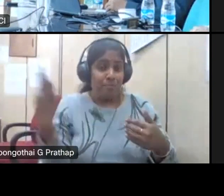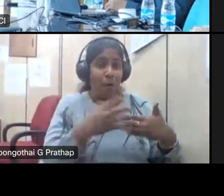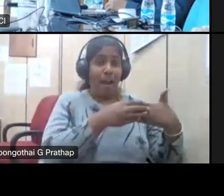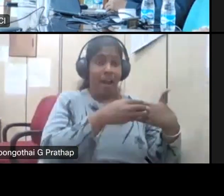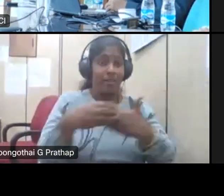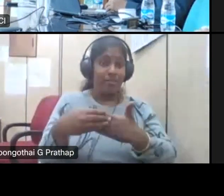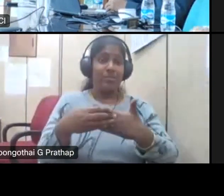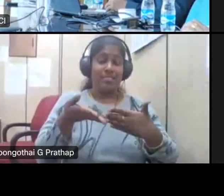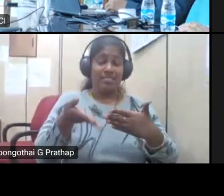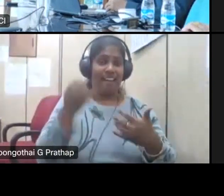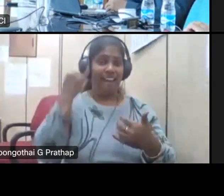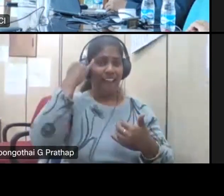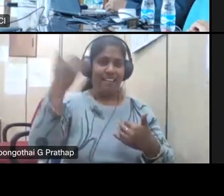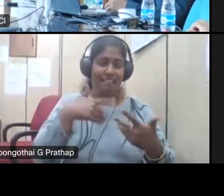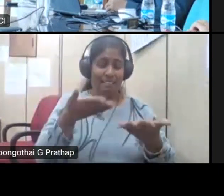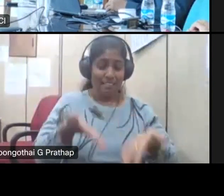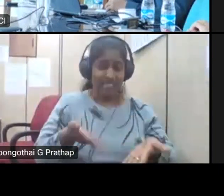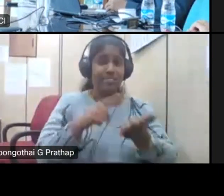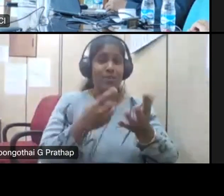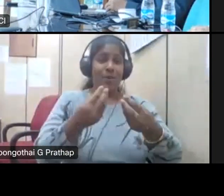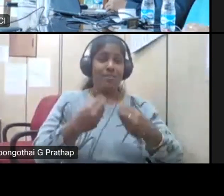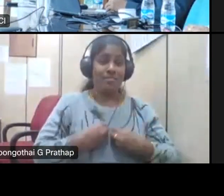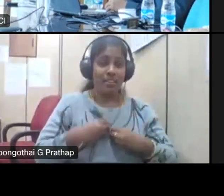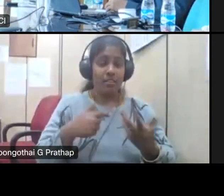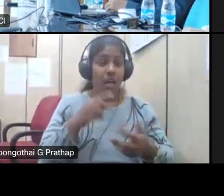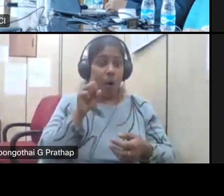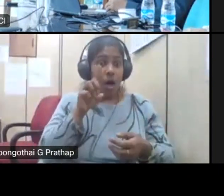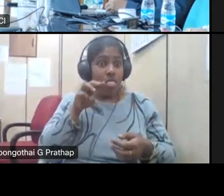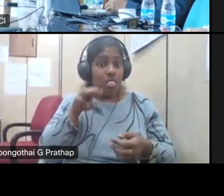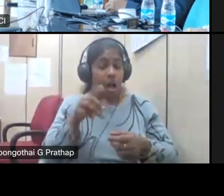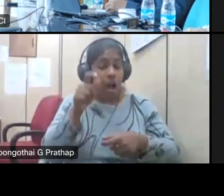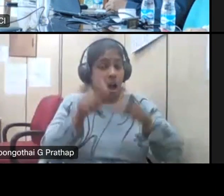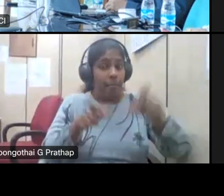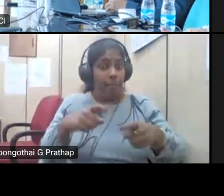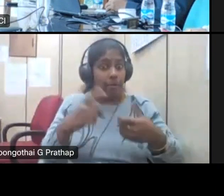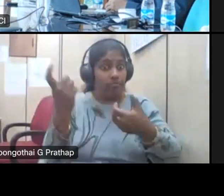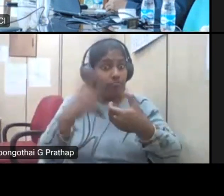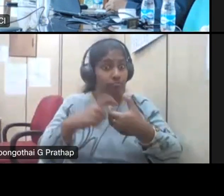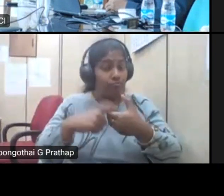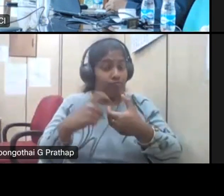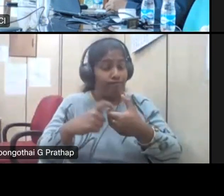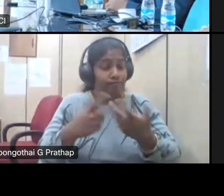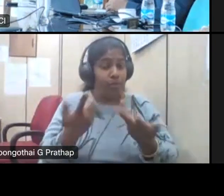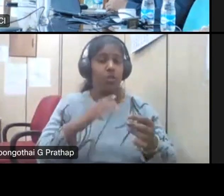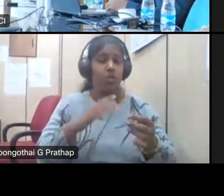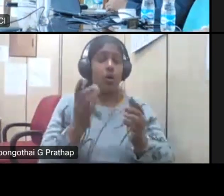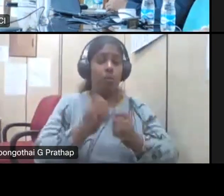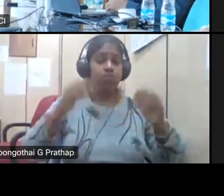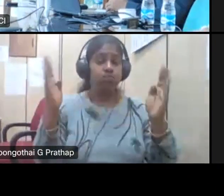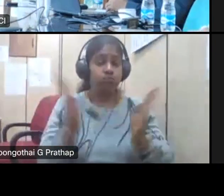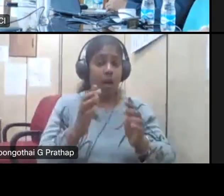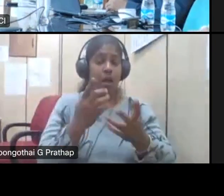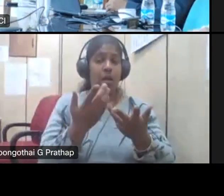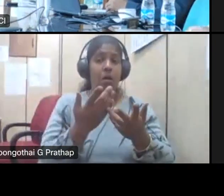this platform, because it has brought another 1,000 people to understand what Down syndrome is actually. Because, sir,